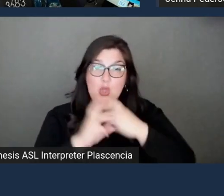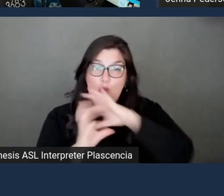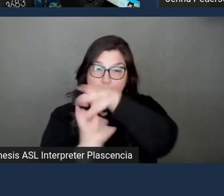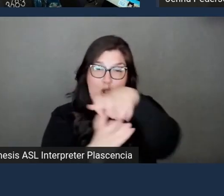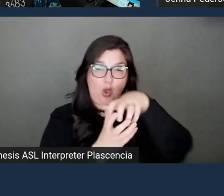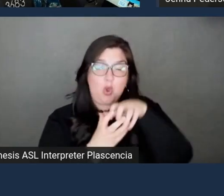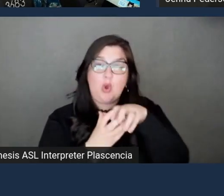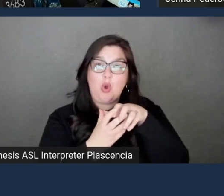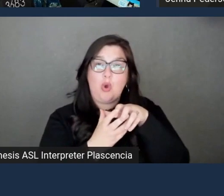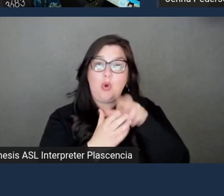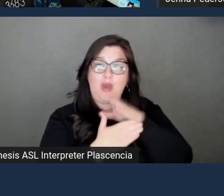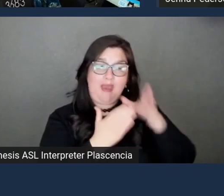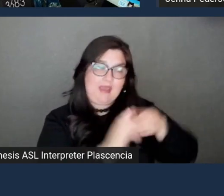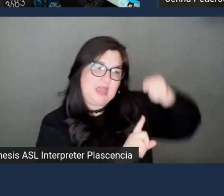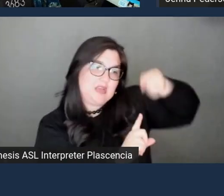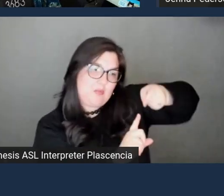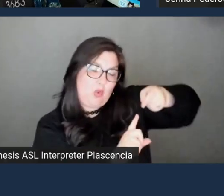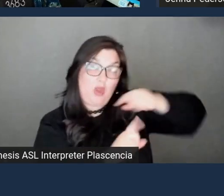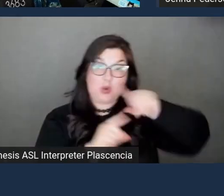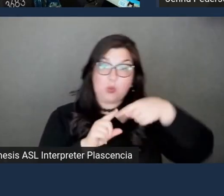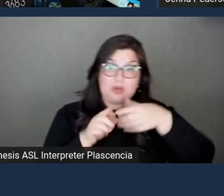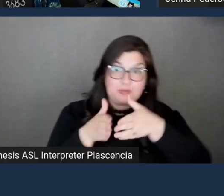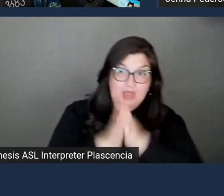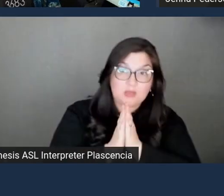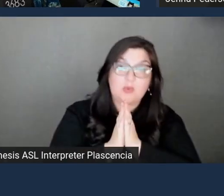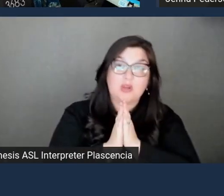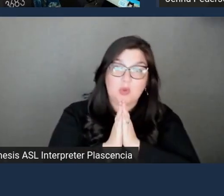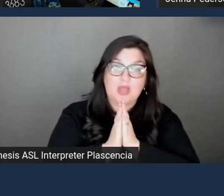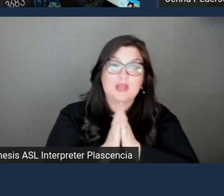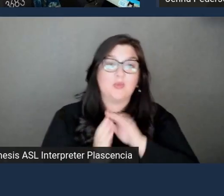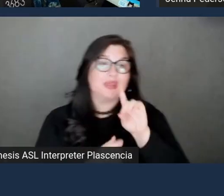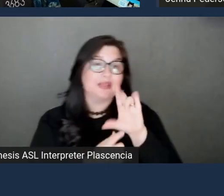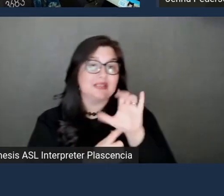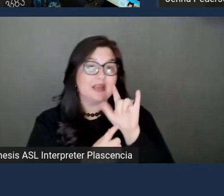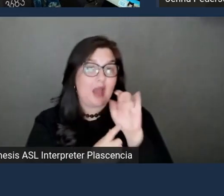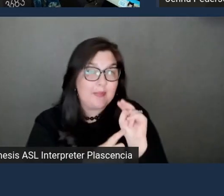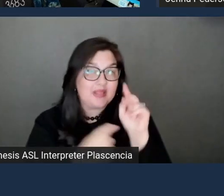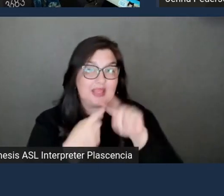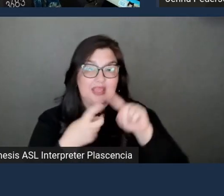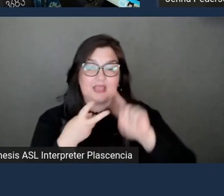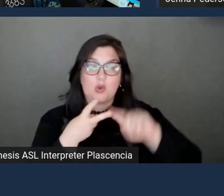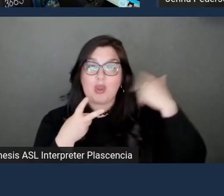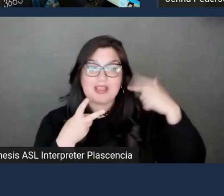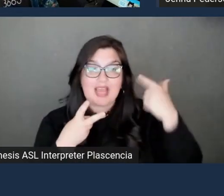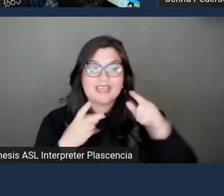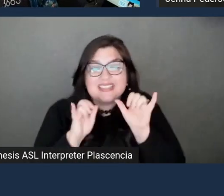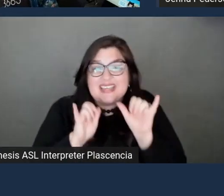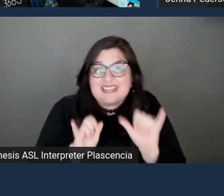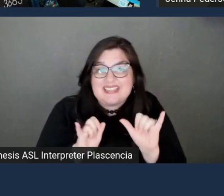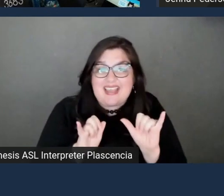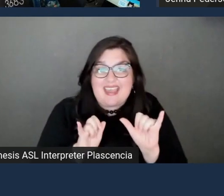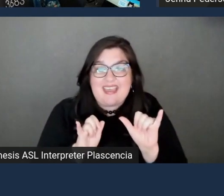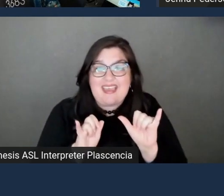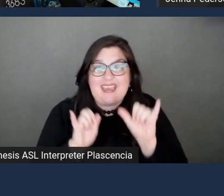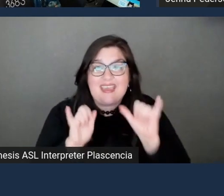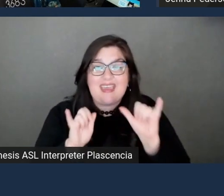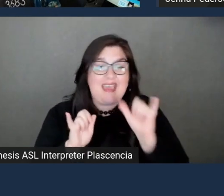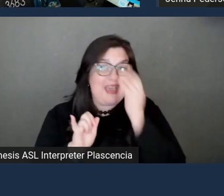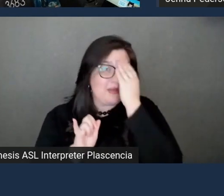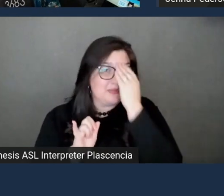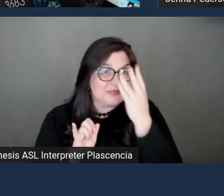point, when we make that request, like Ian said, to Dublin or London, it's the same data in either bucket. So we'll just pick the